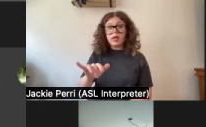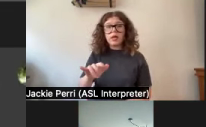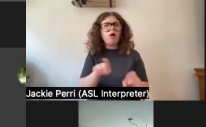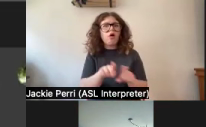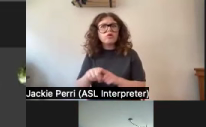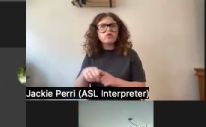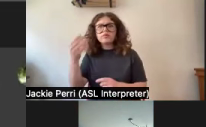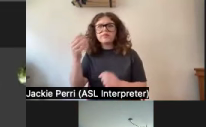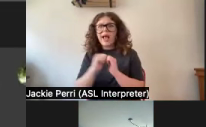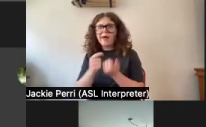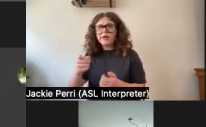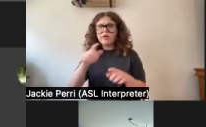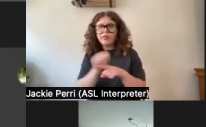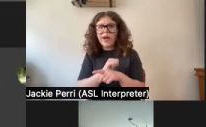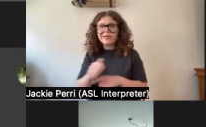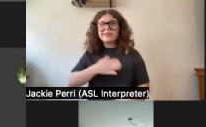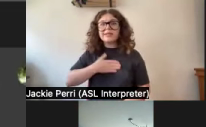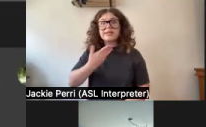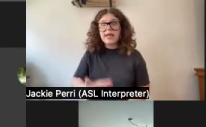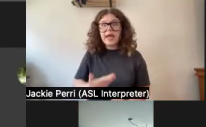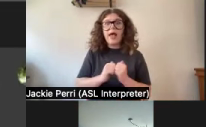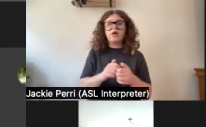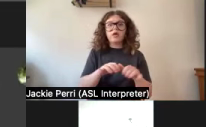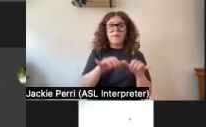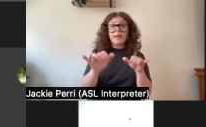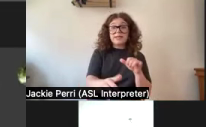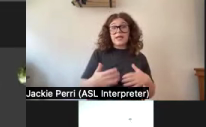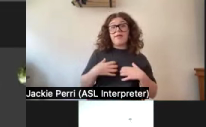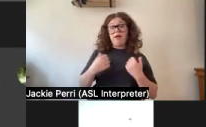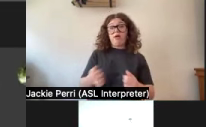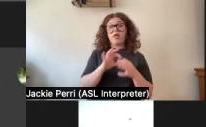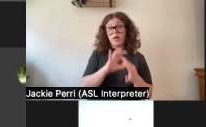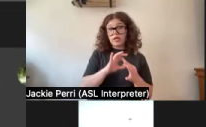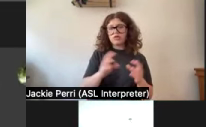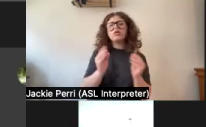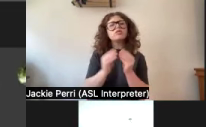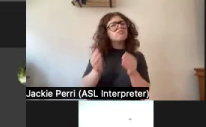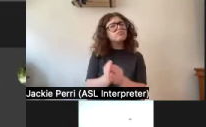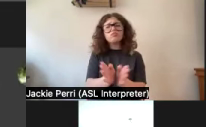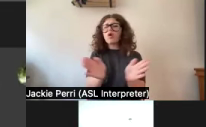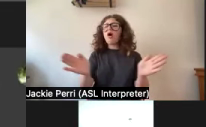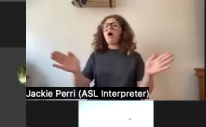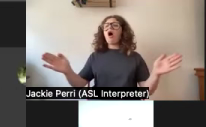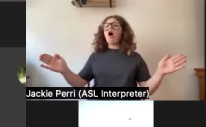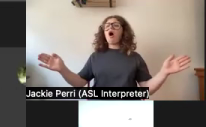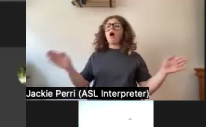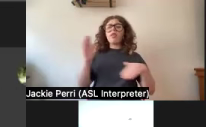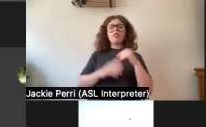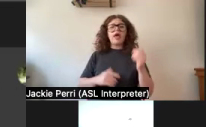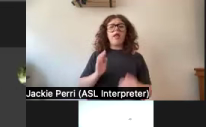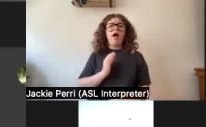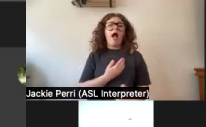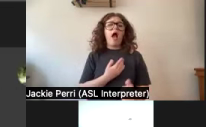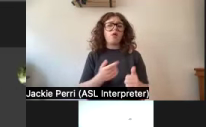maintain healthy relationships. So it's much more broader than when we initially